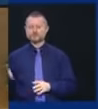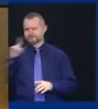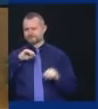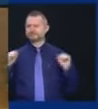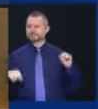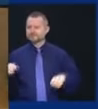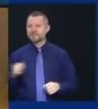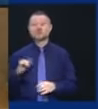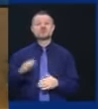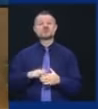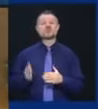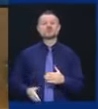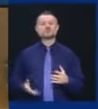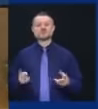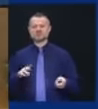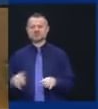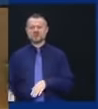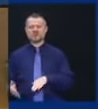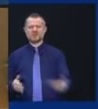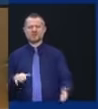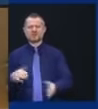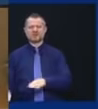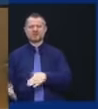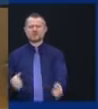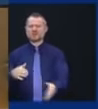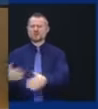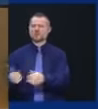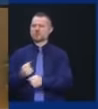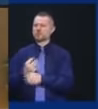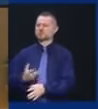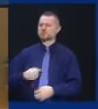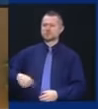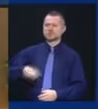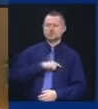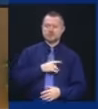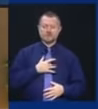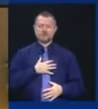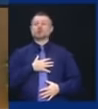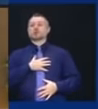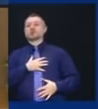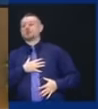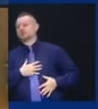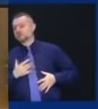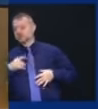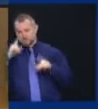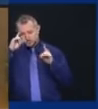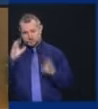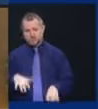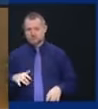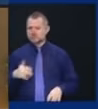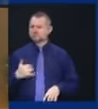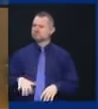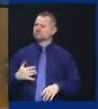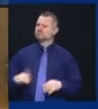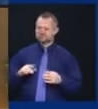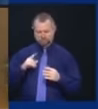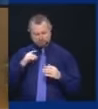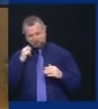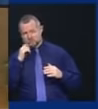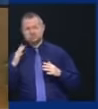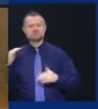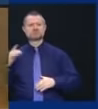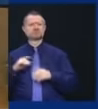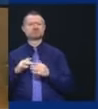in physical death, and it causes us to be shocked by how far we are from each other.